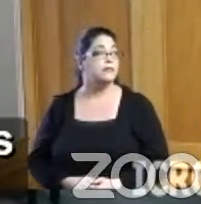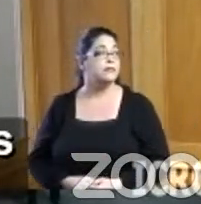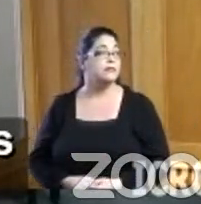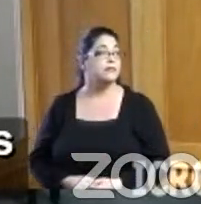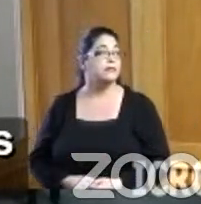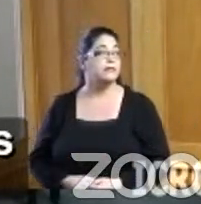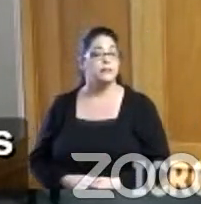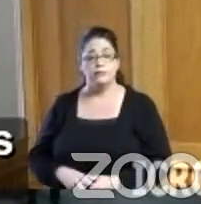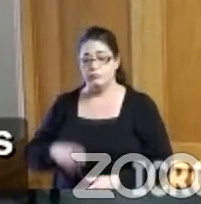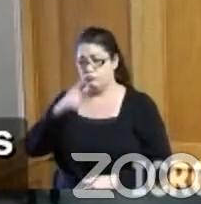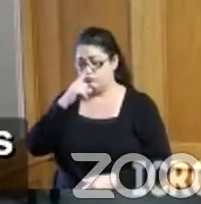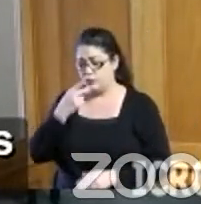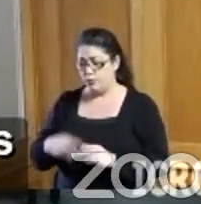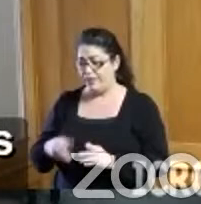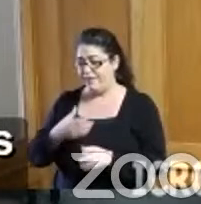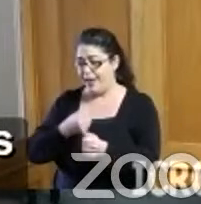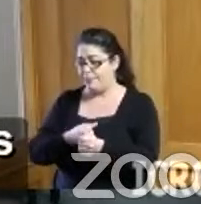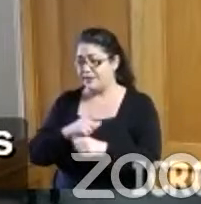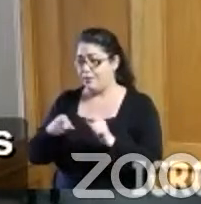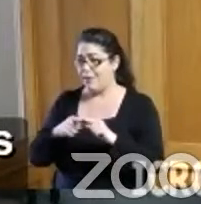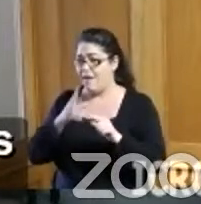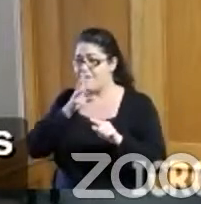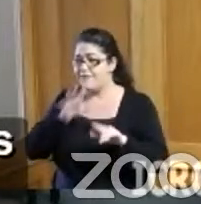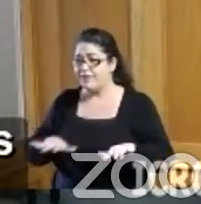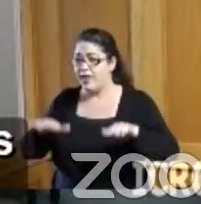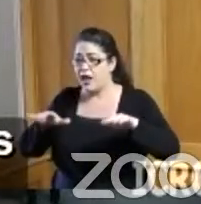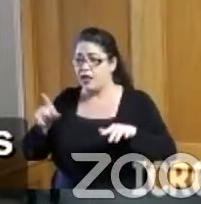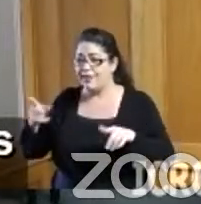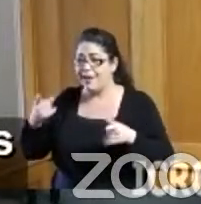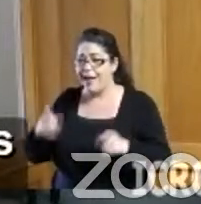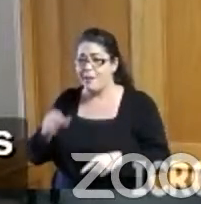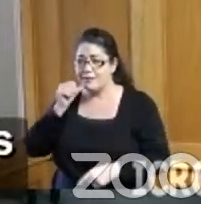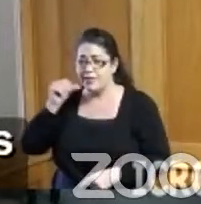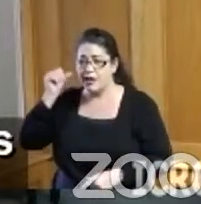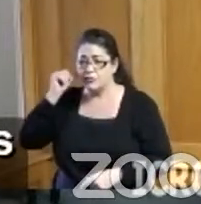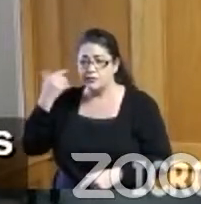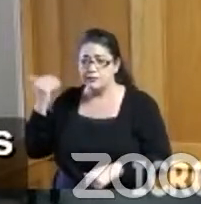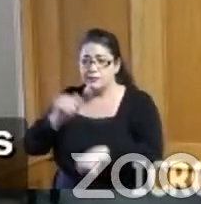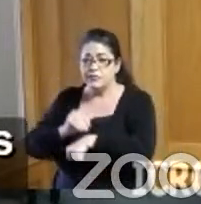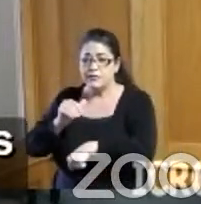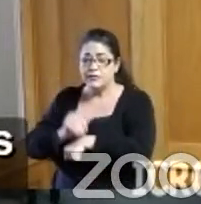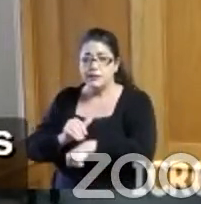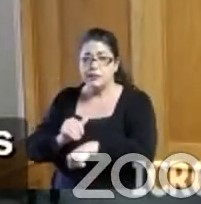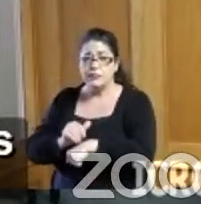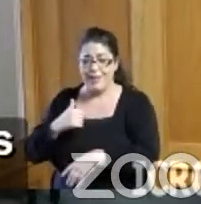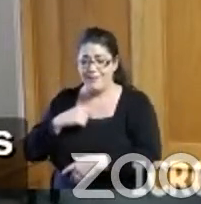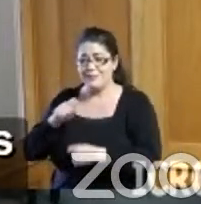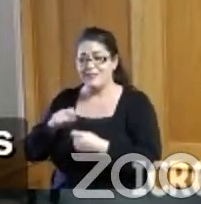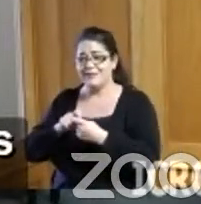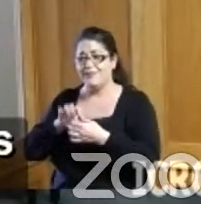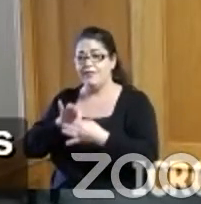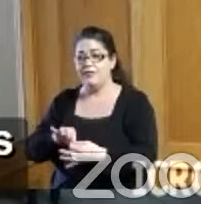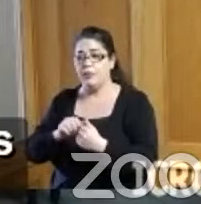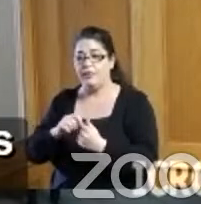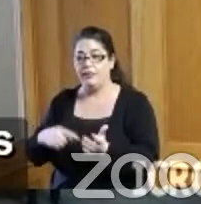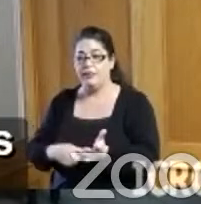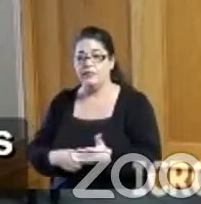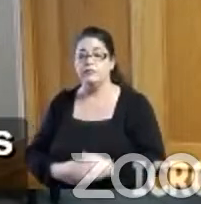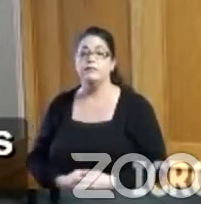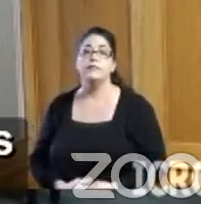get just a brief update about some of the flooding that occurred, as you said, yesterday or last night, but I do have a specific question related to this.